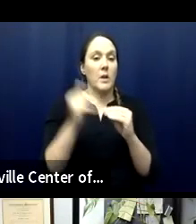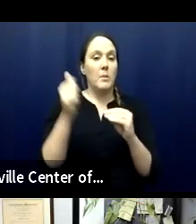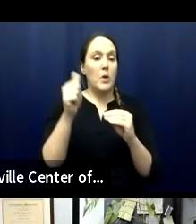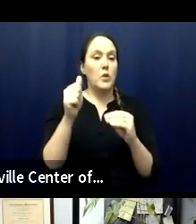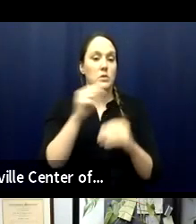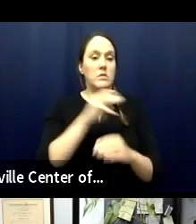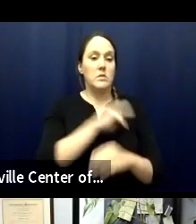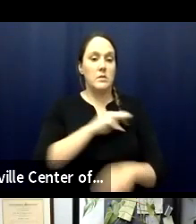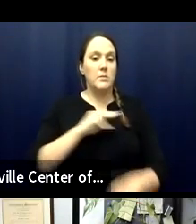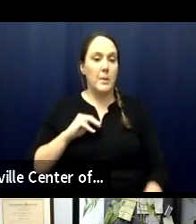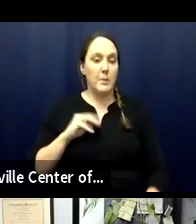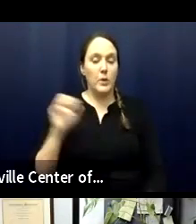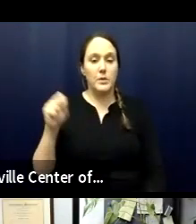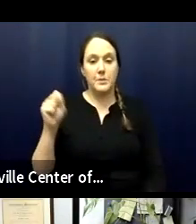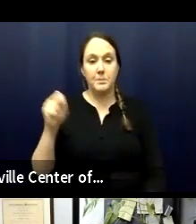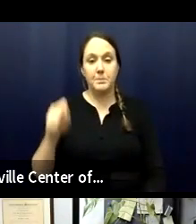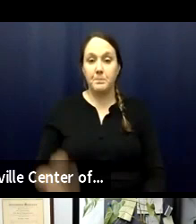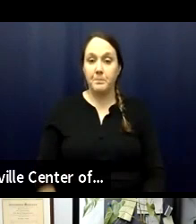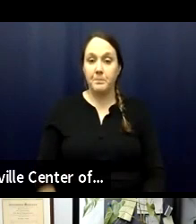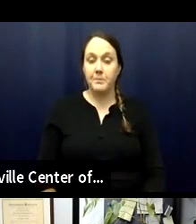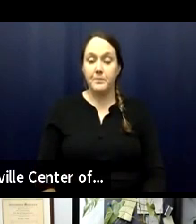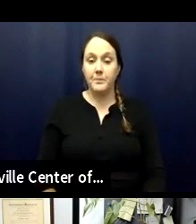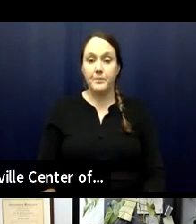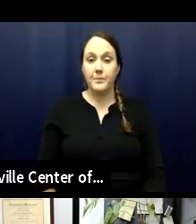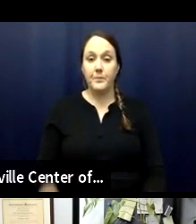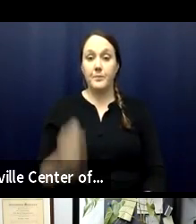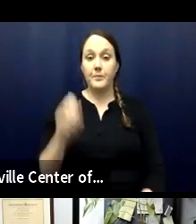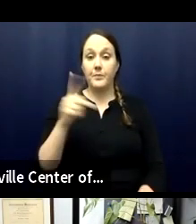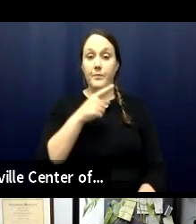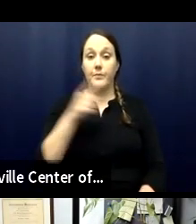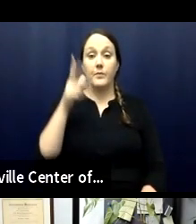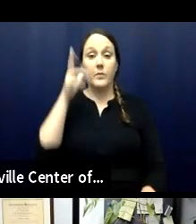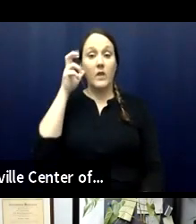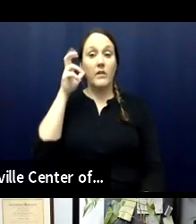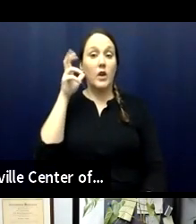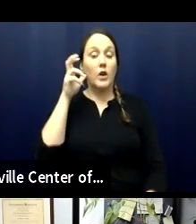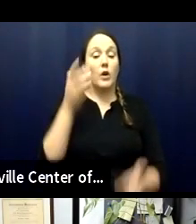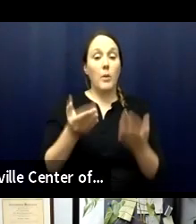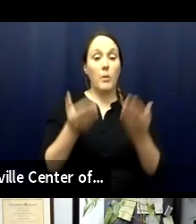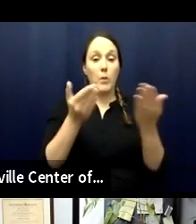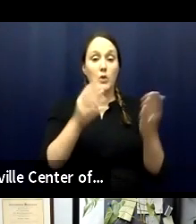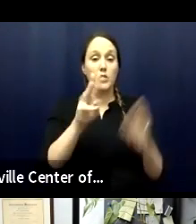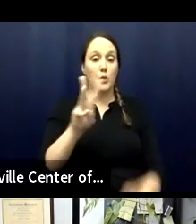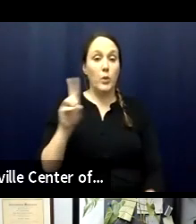Okay, so you've heard a motion to withdraw